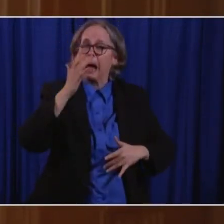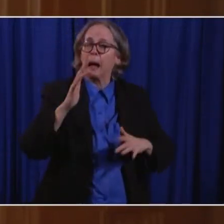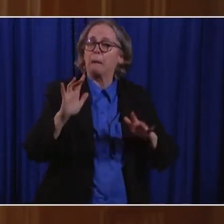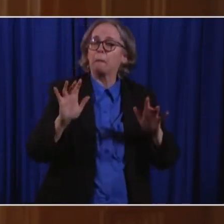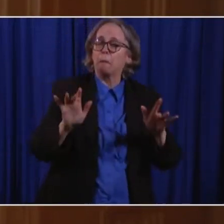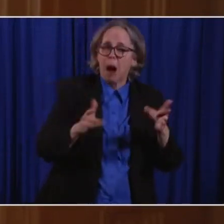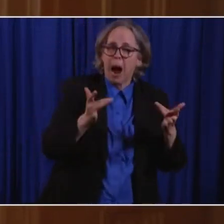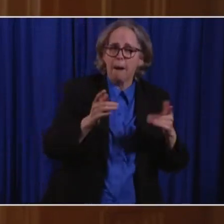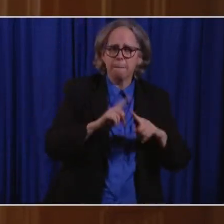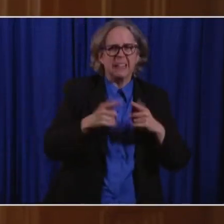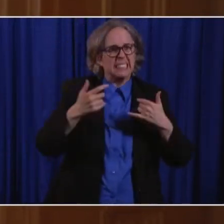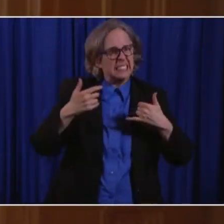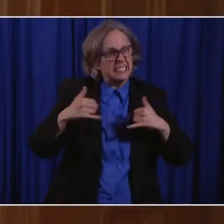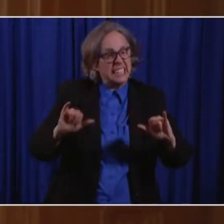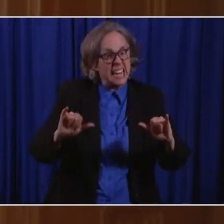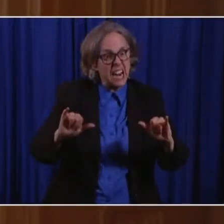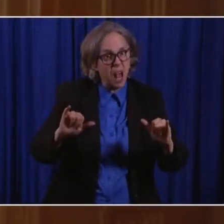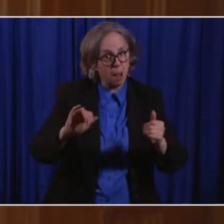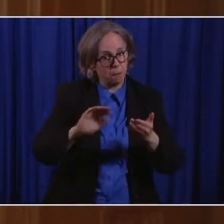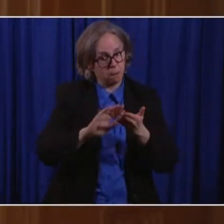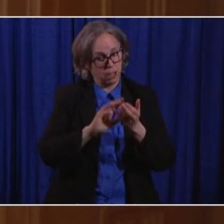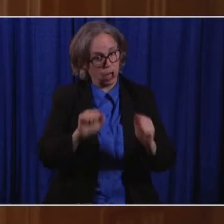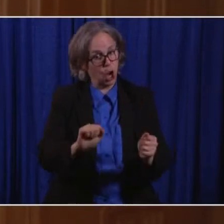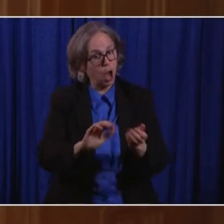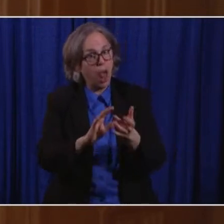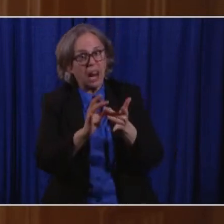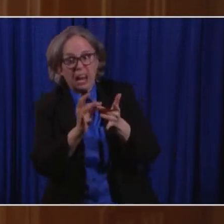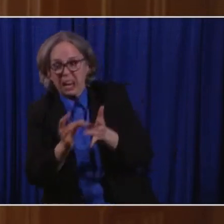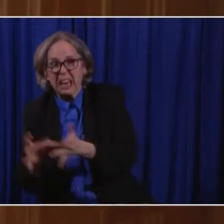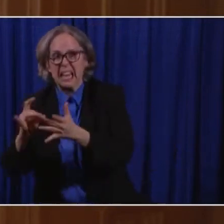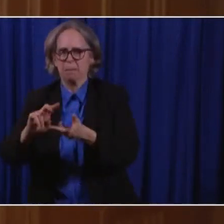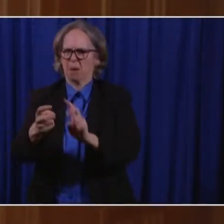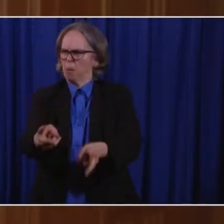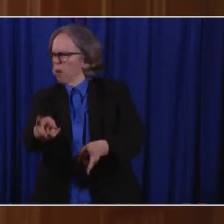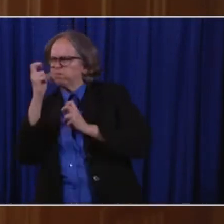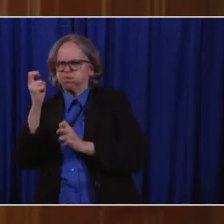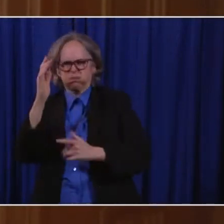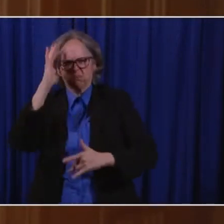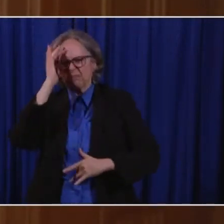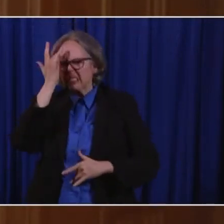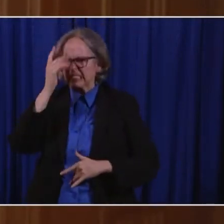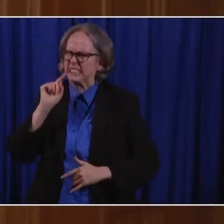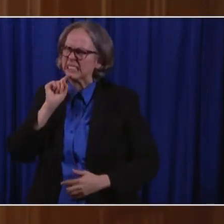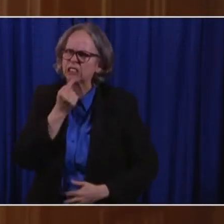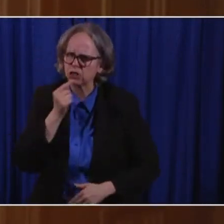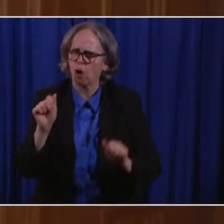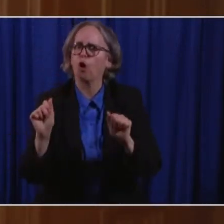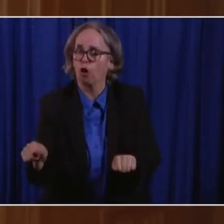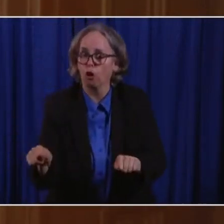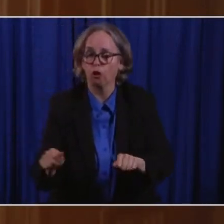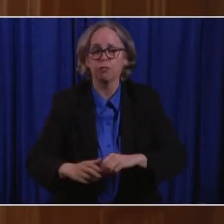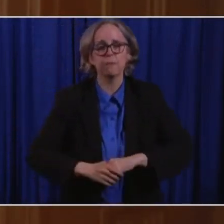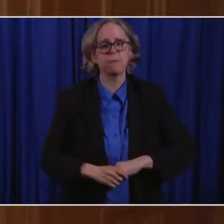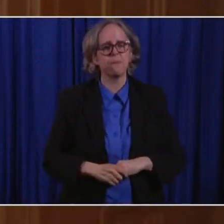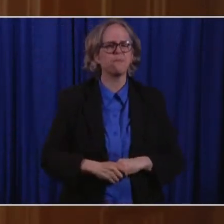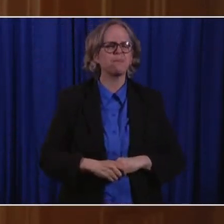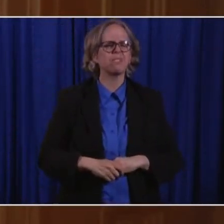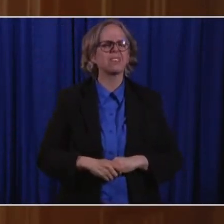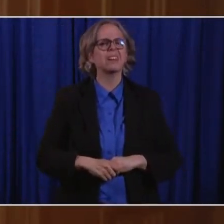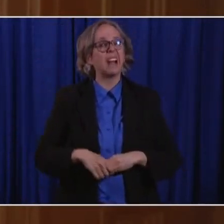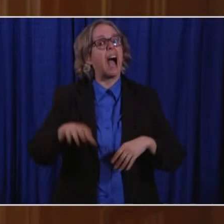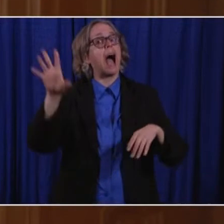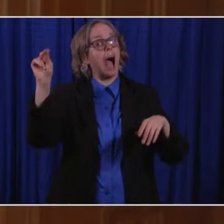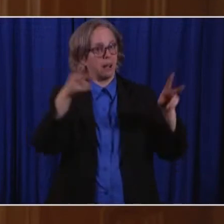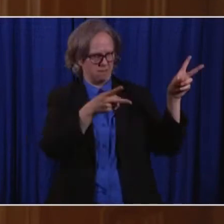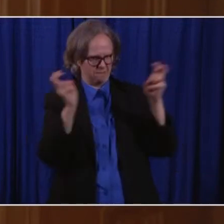sick," end of quote. He went on to say that, and I quote, "The risk of this vaccine of an adverse